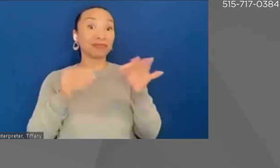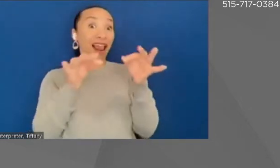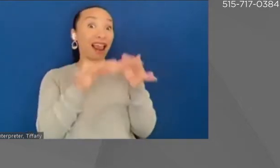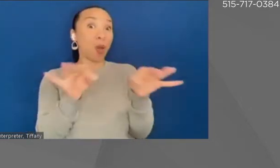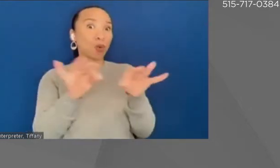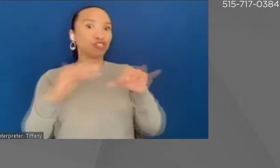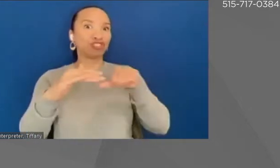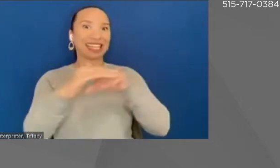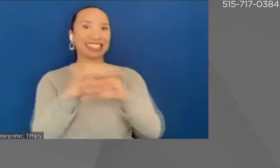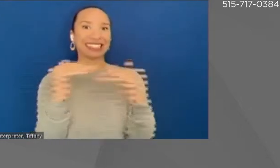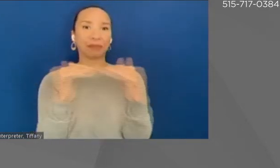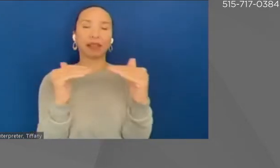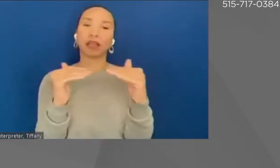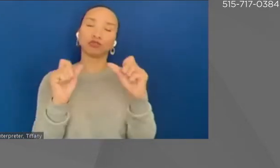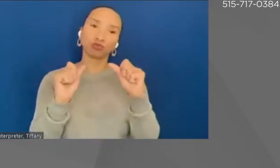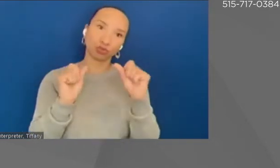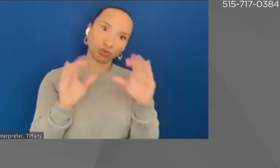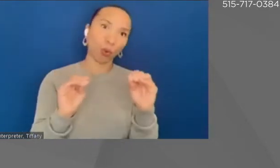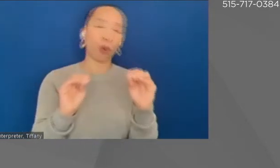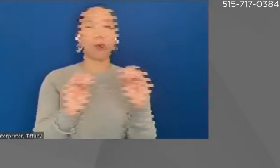so important, not only